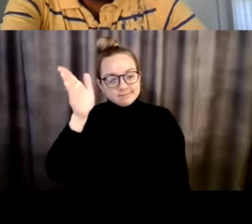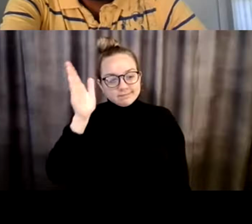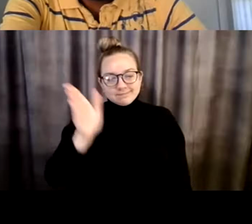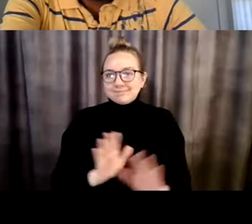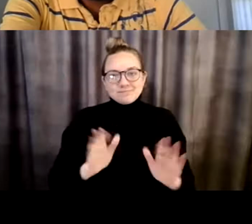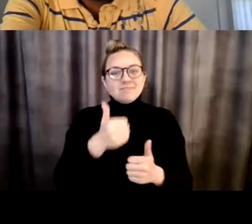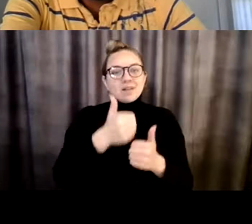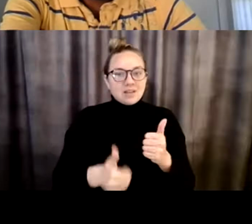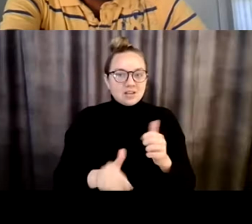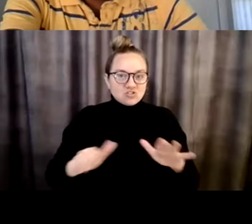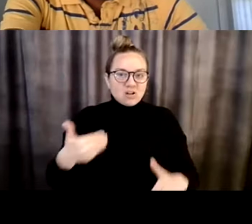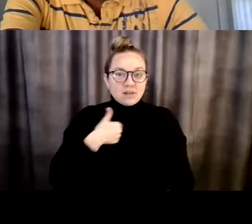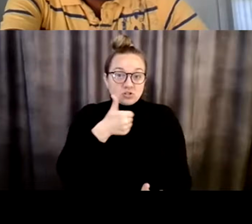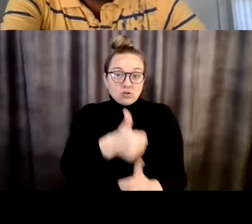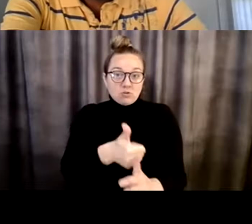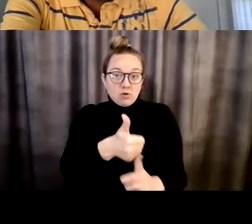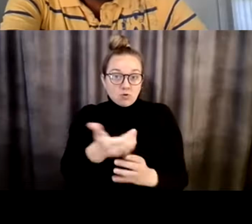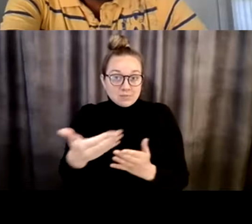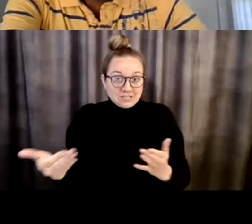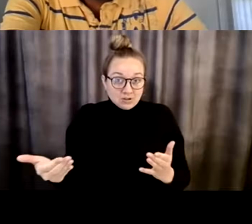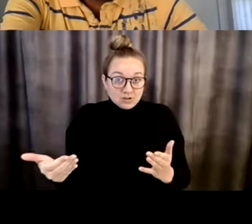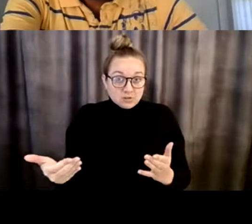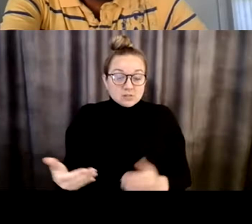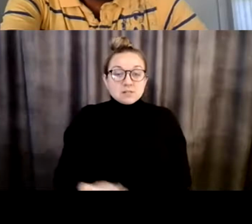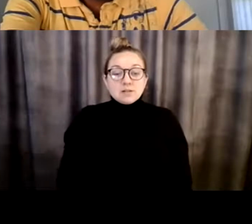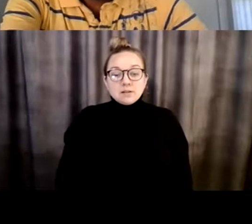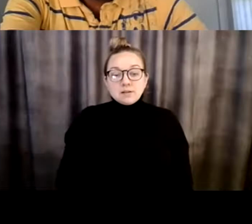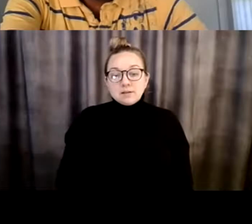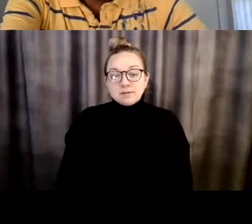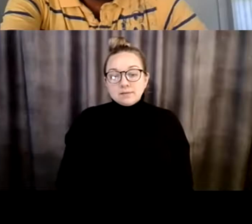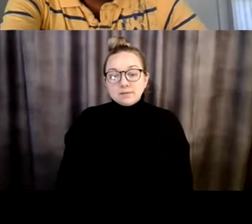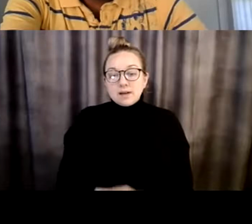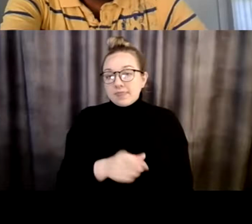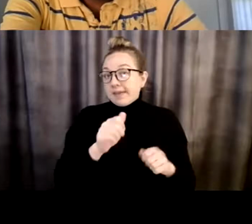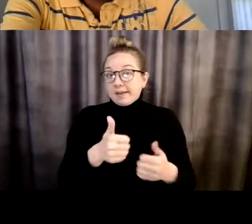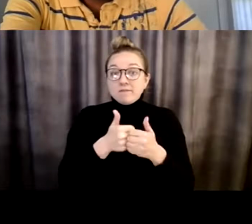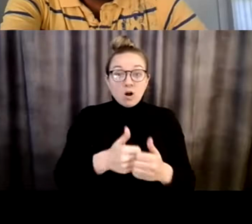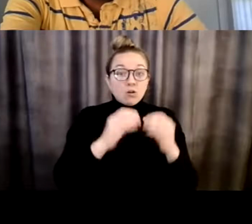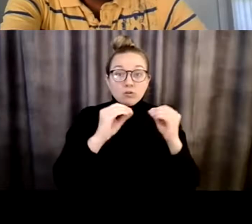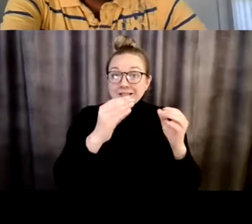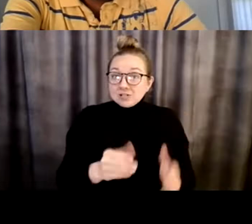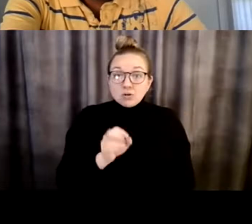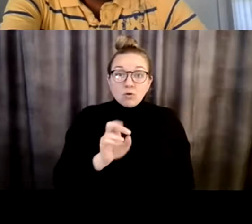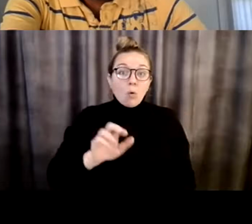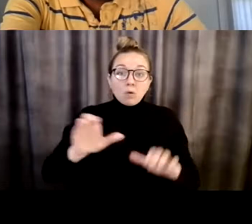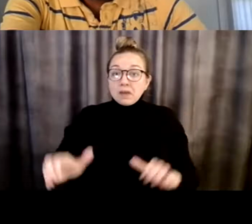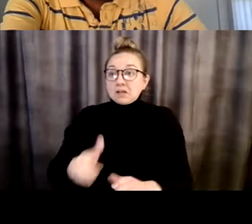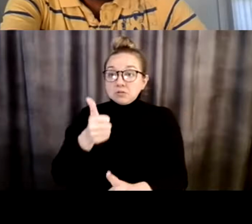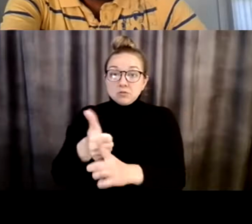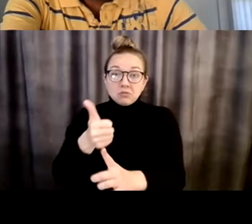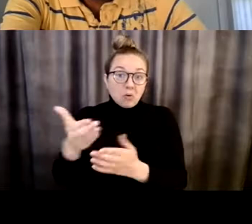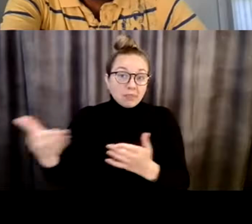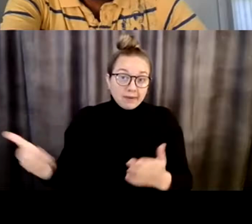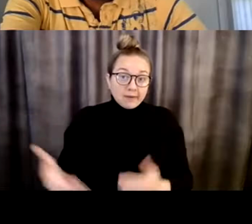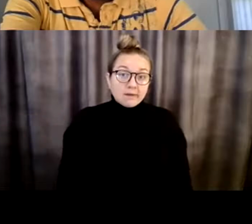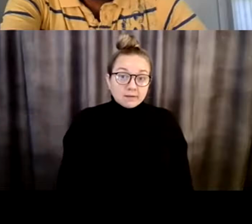their own materials and it's open-ended enough where they can follow the teacher's lead or they will do their